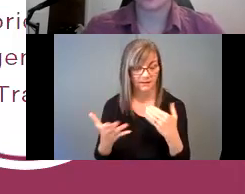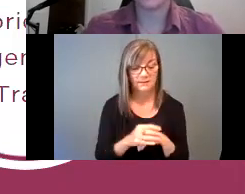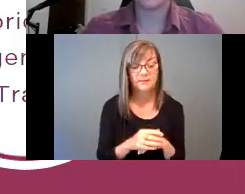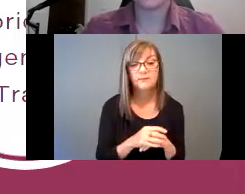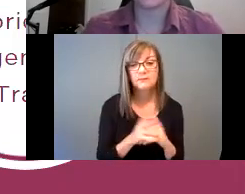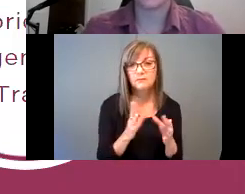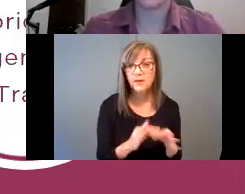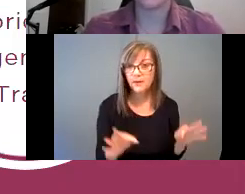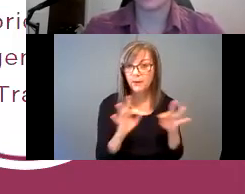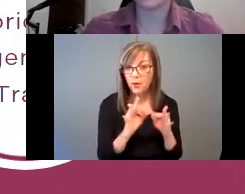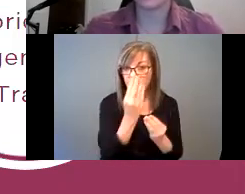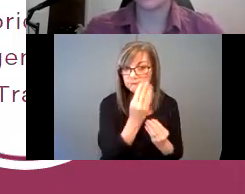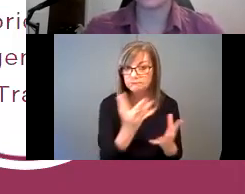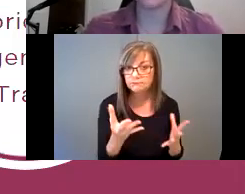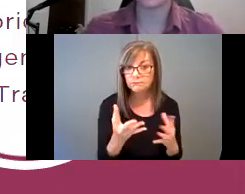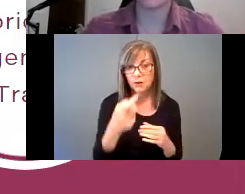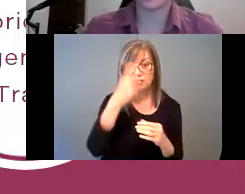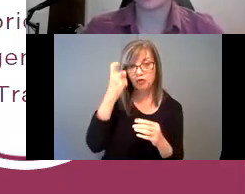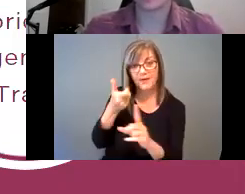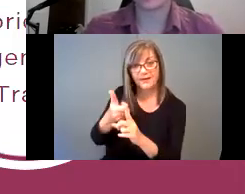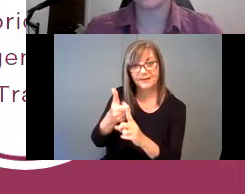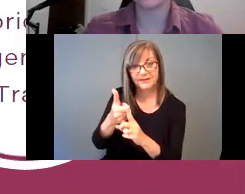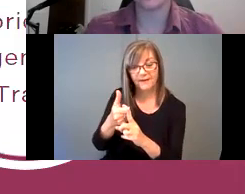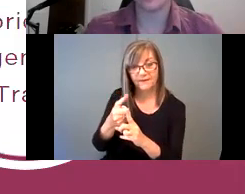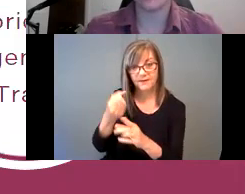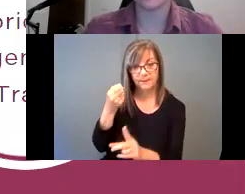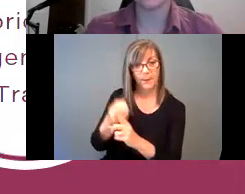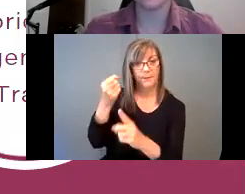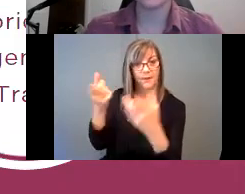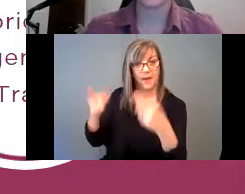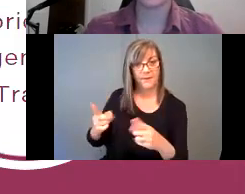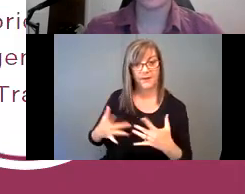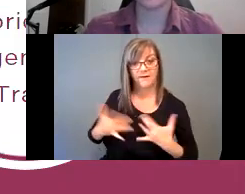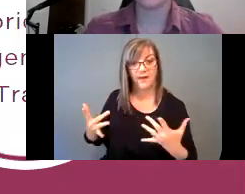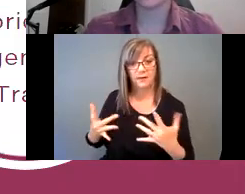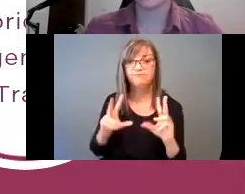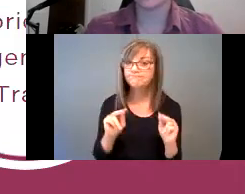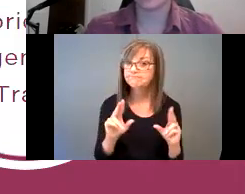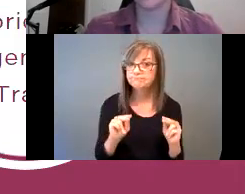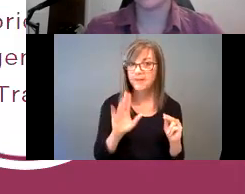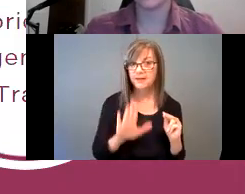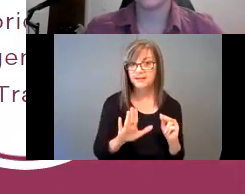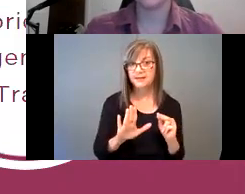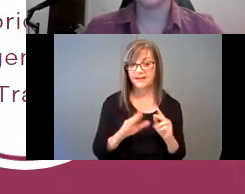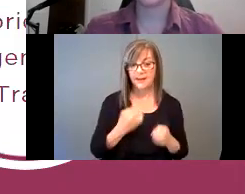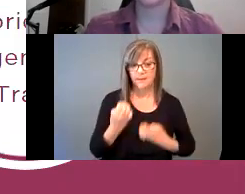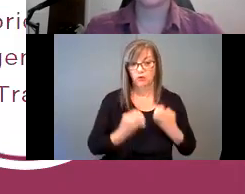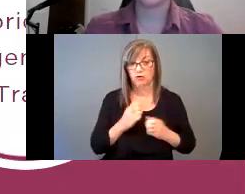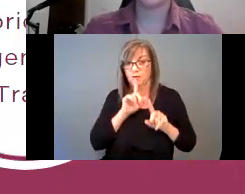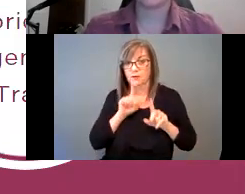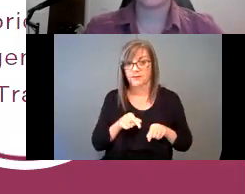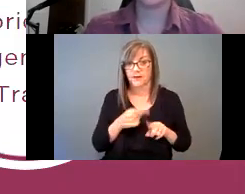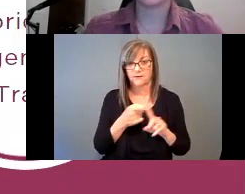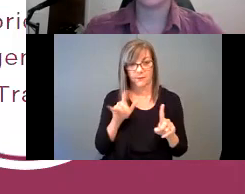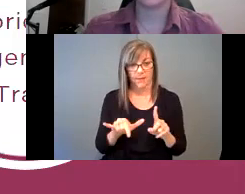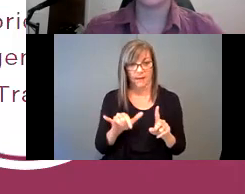that trauma is not an event, it's someone's response to the event. So it's more of an emotional response. So some